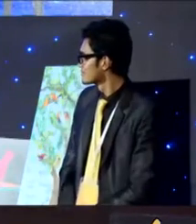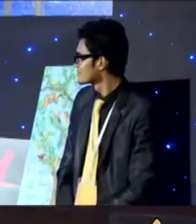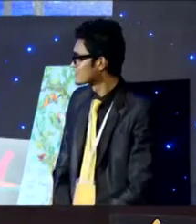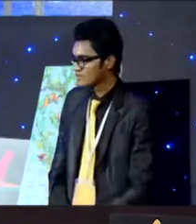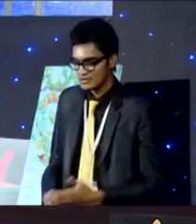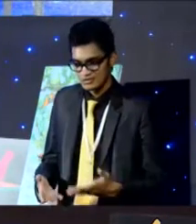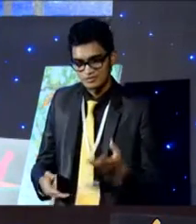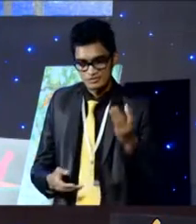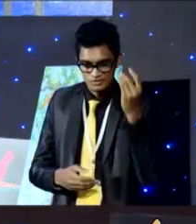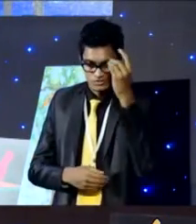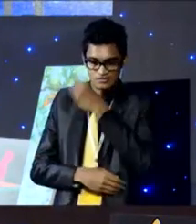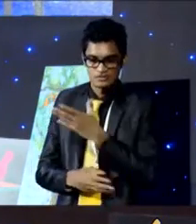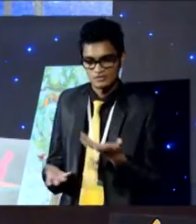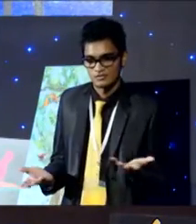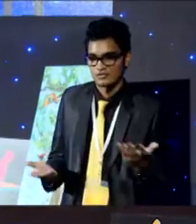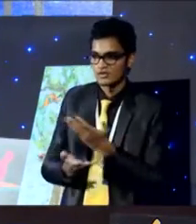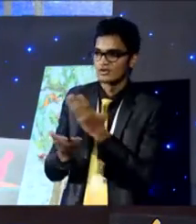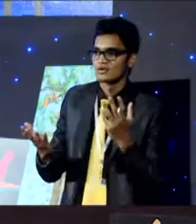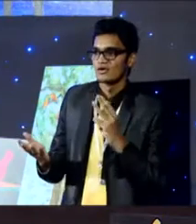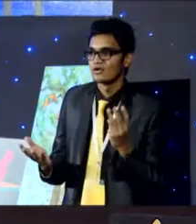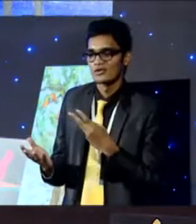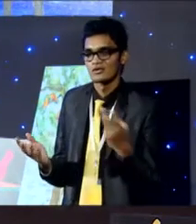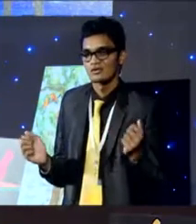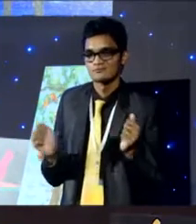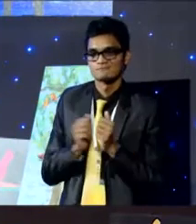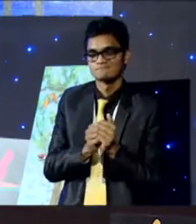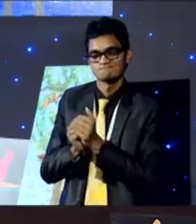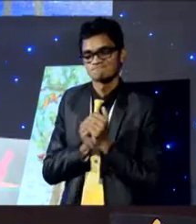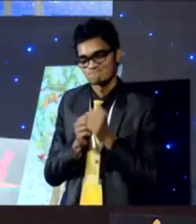today we're here to dream.